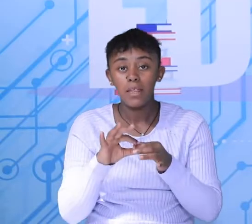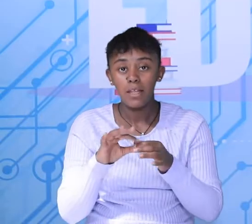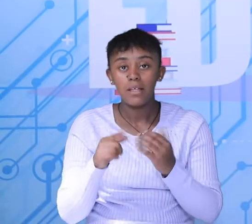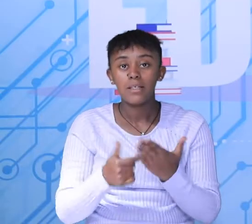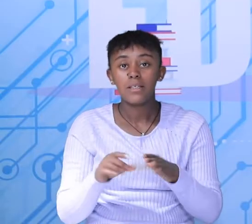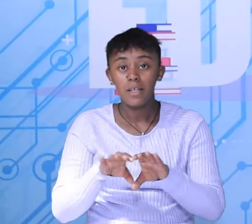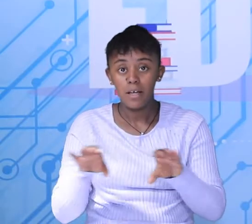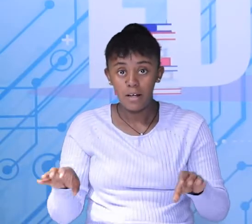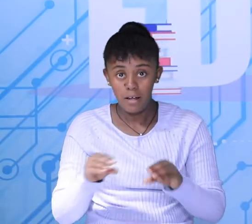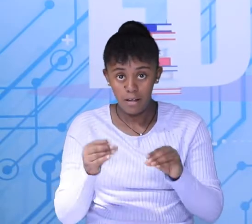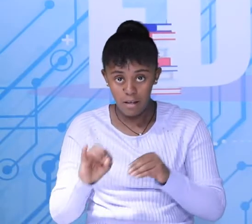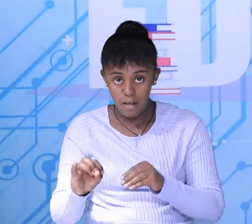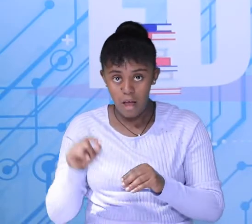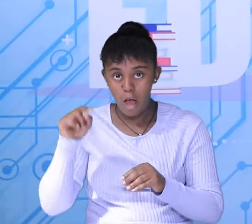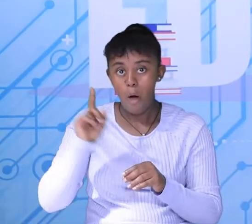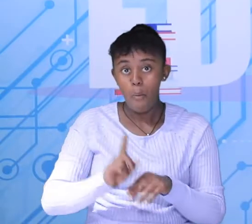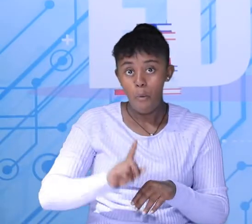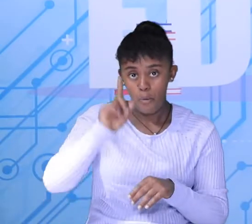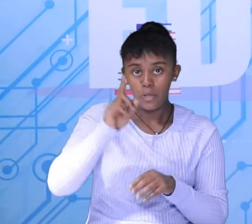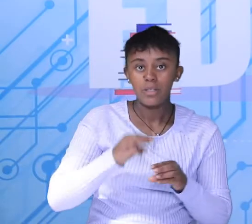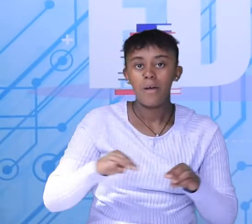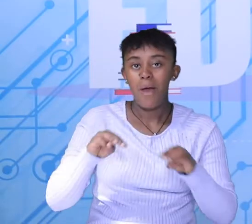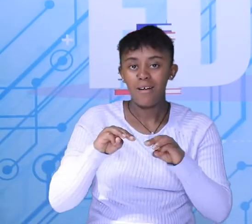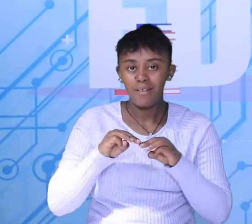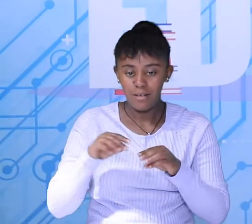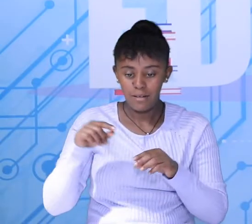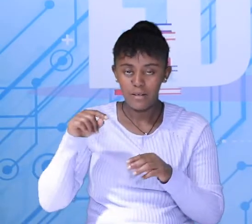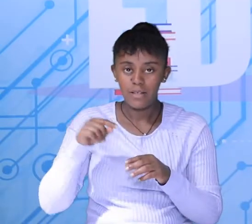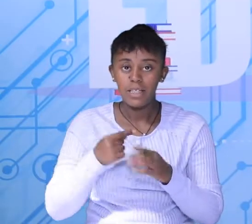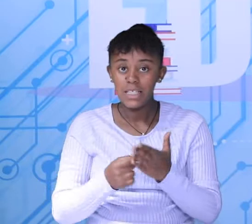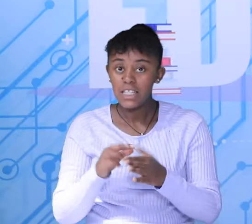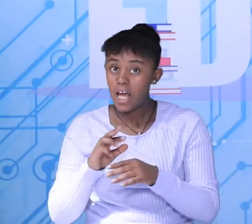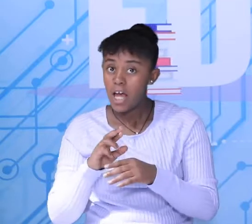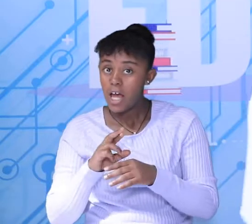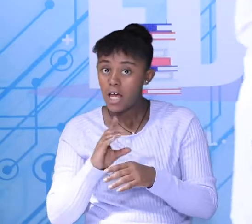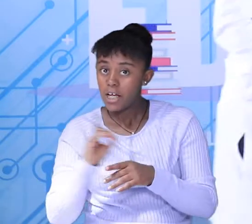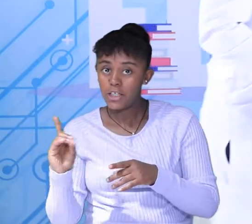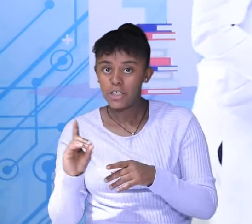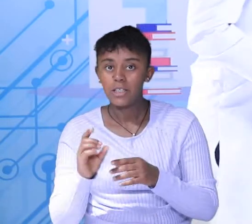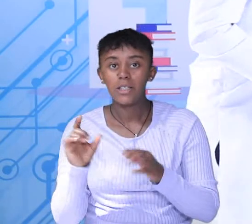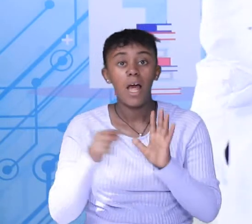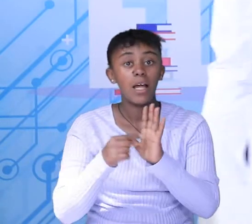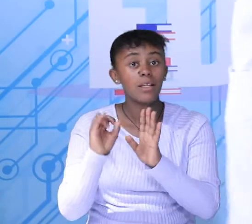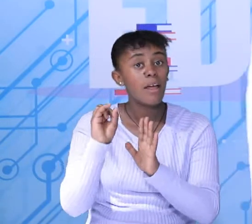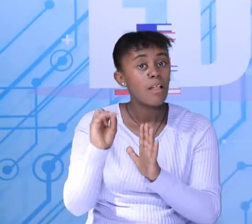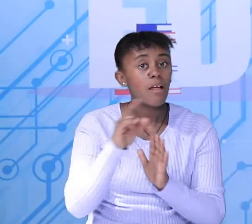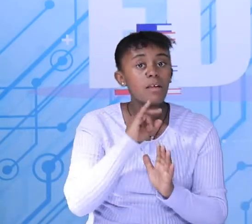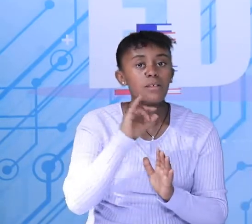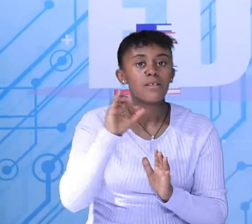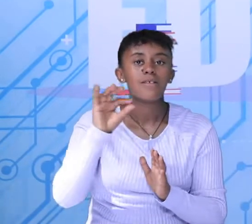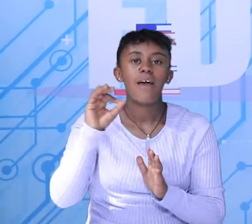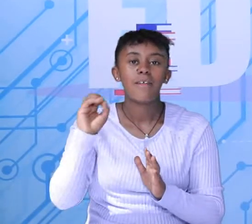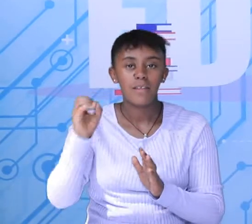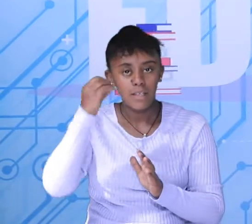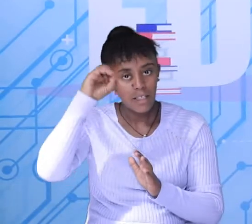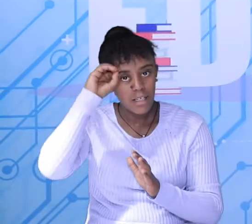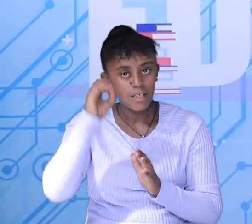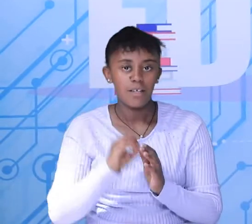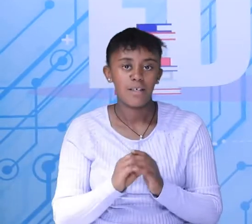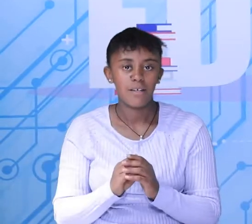charged particle. Like that, it's also possible to determine the magnetic force exerted on a